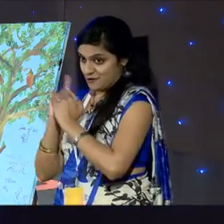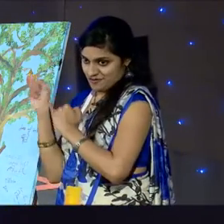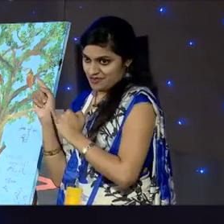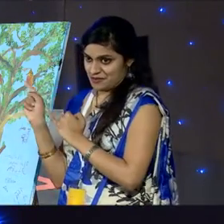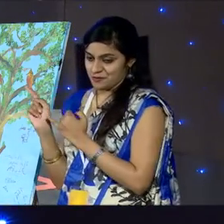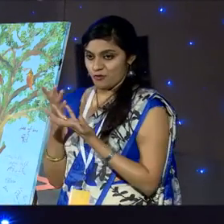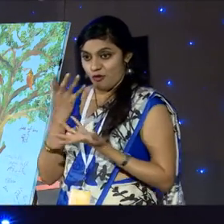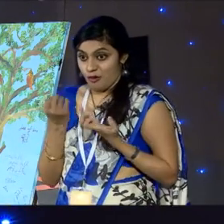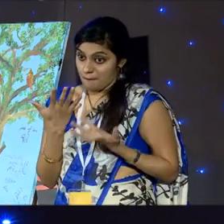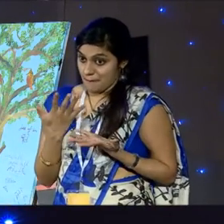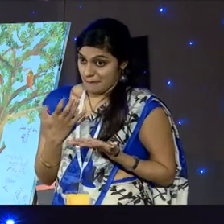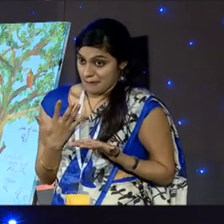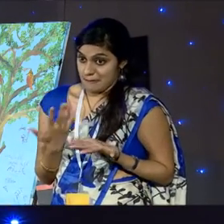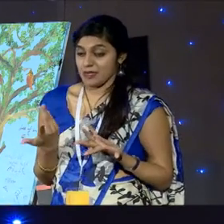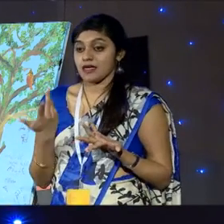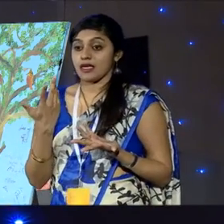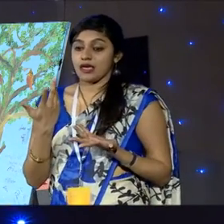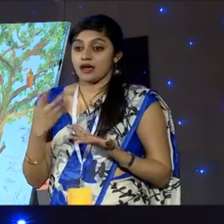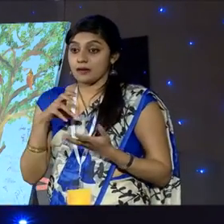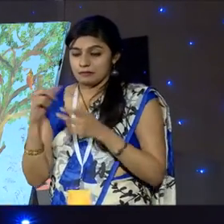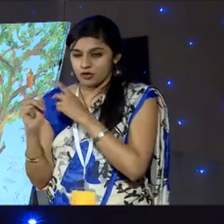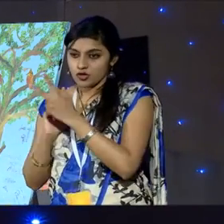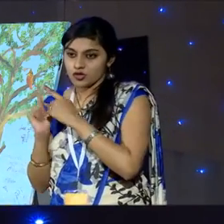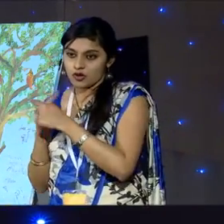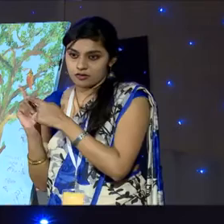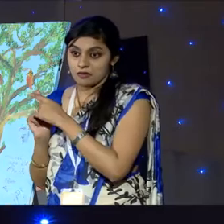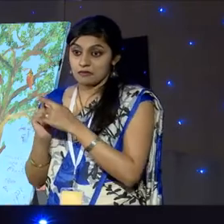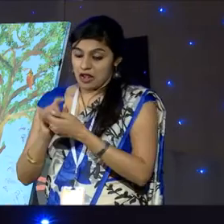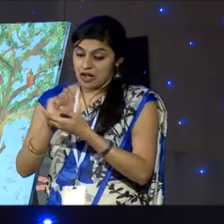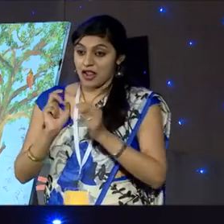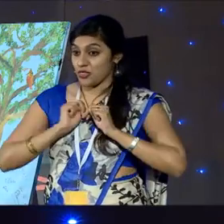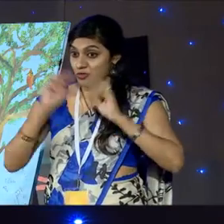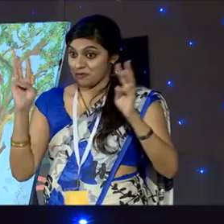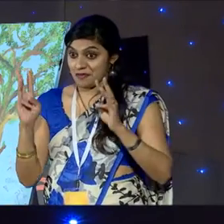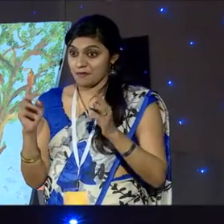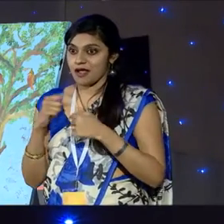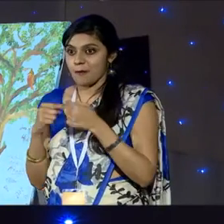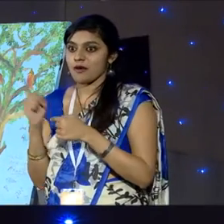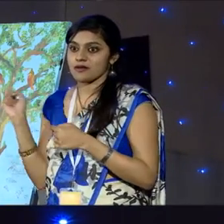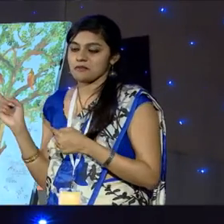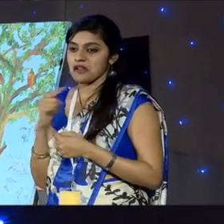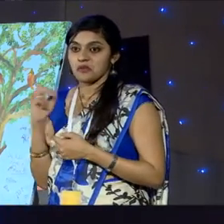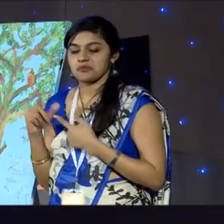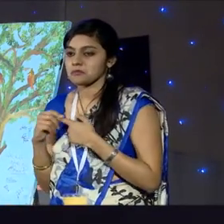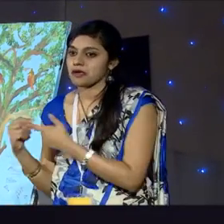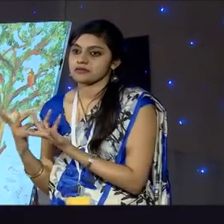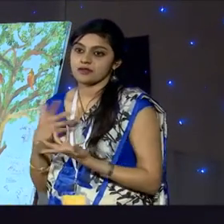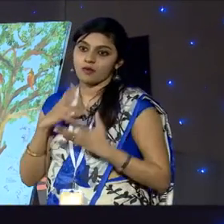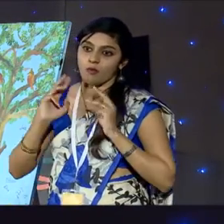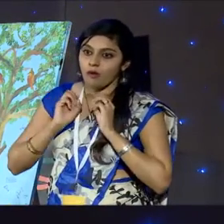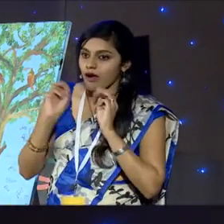brother is normal, okay? He's even more weird. Yeah, so,